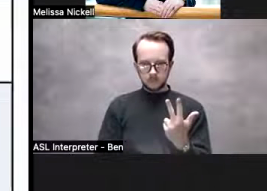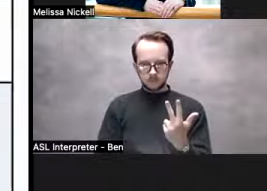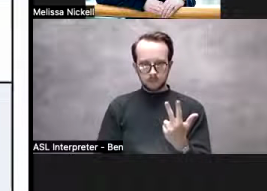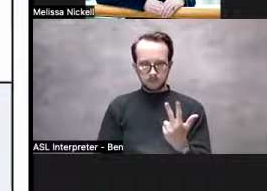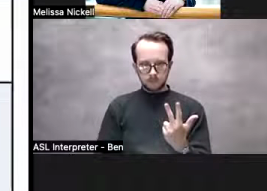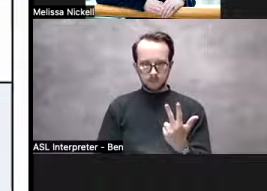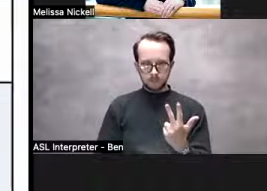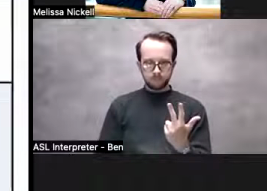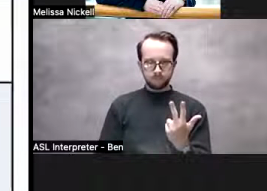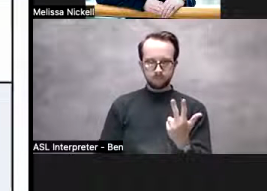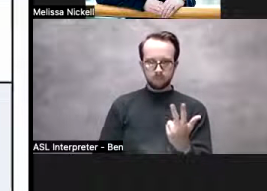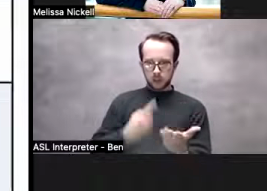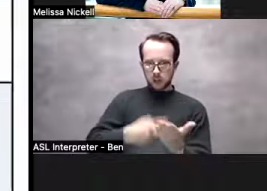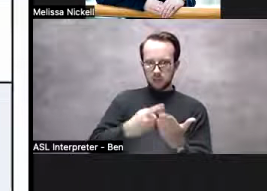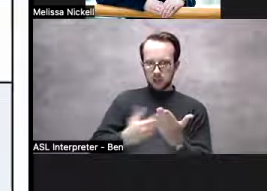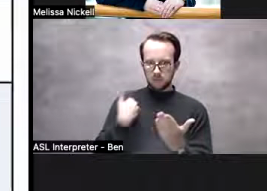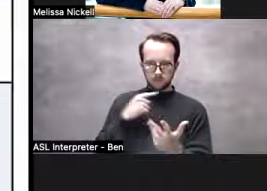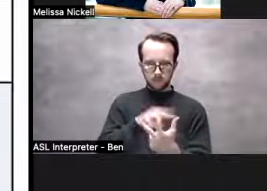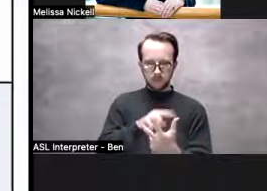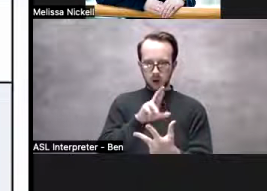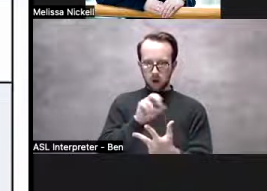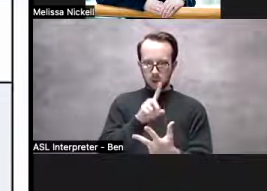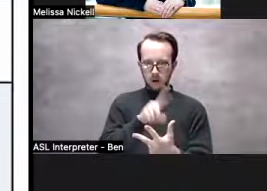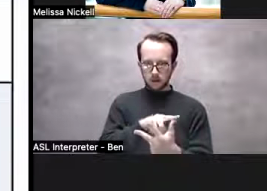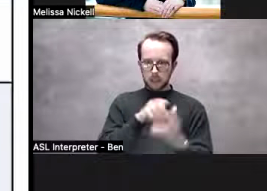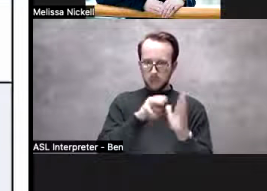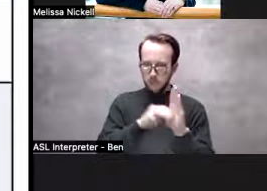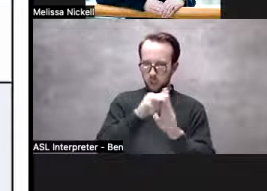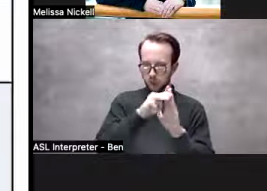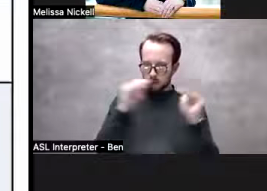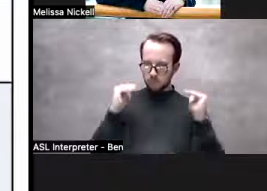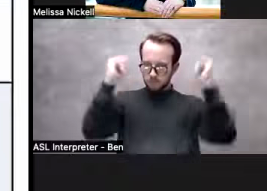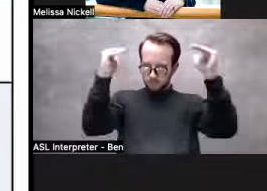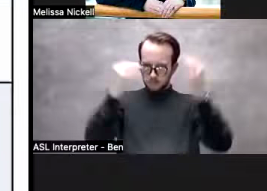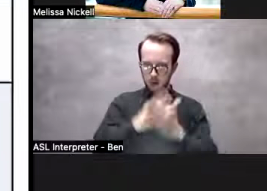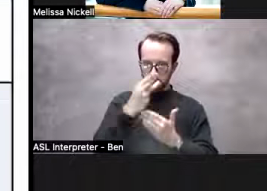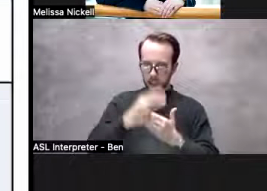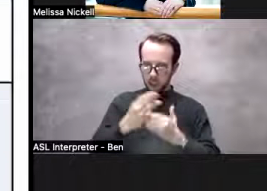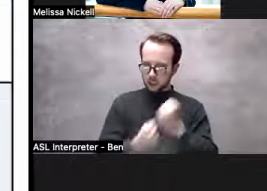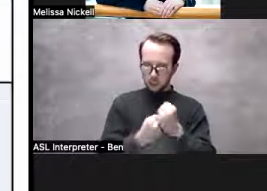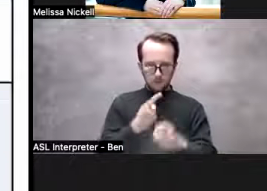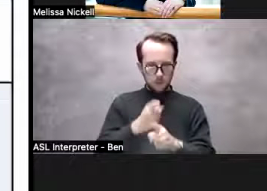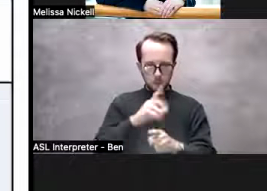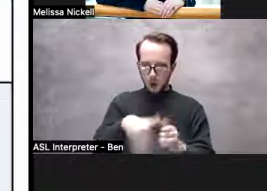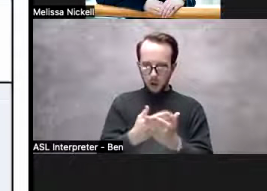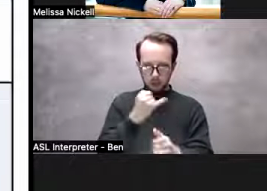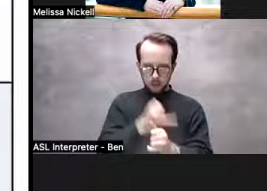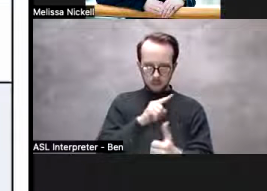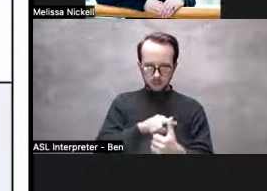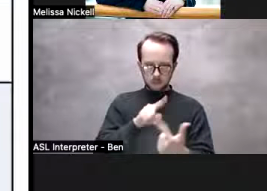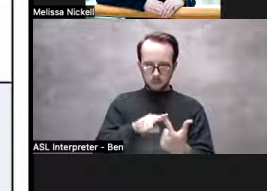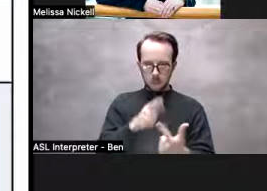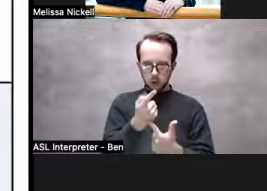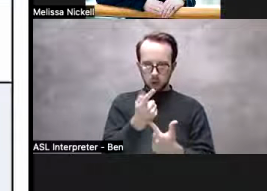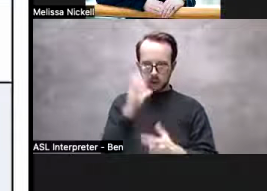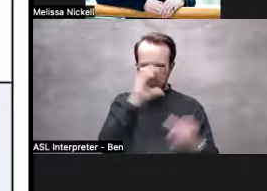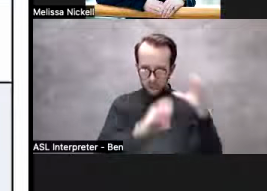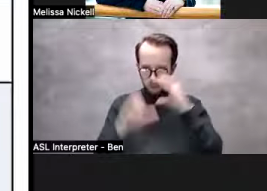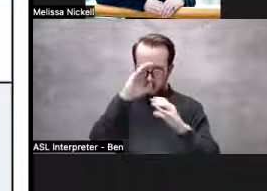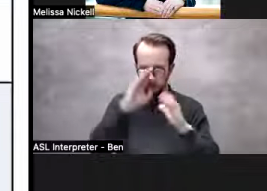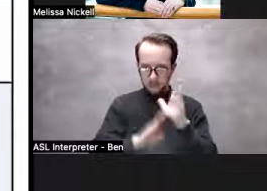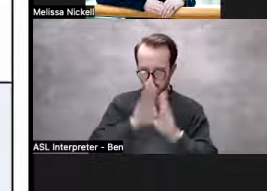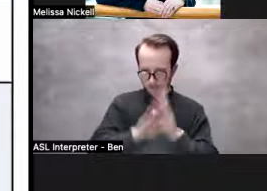we talked about, an R01 is a mature project supported by all institutes. R21s are exploratory or